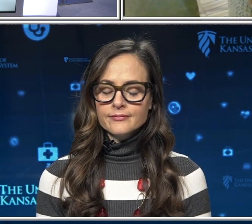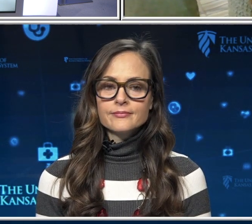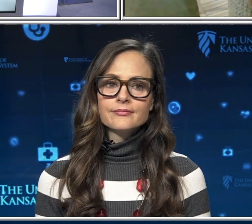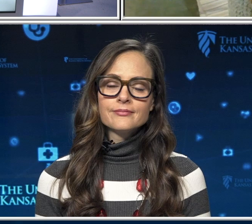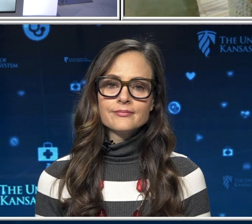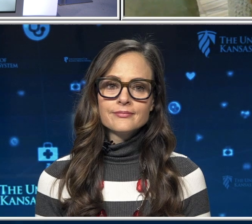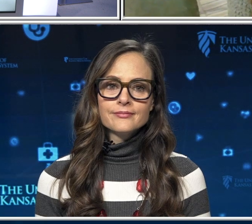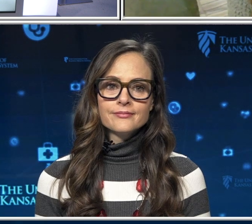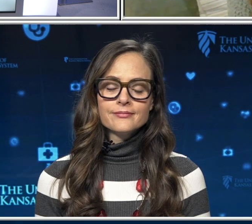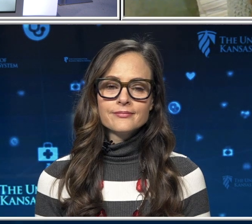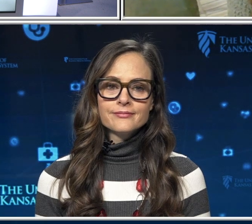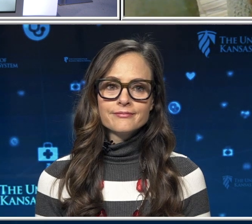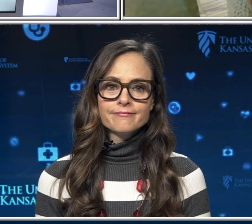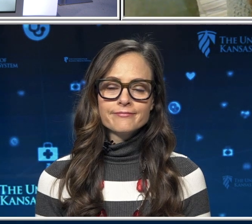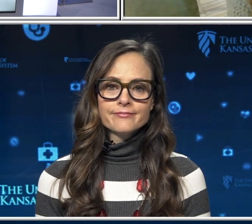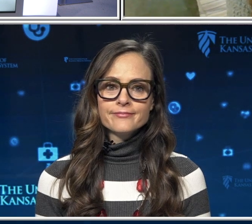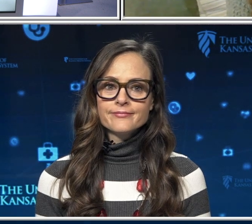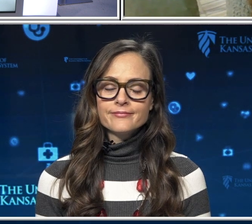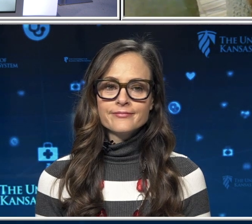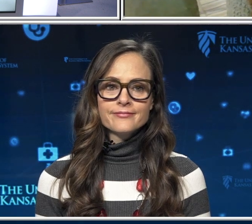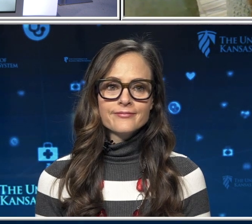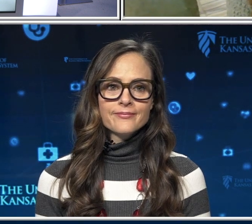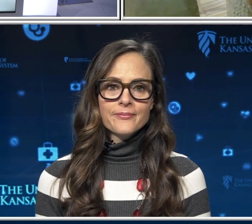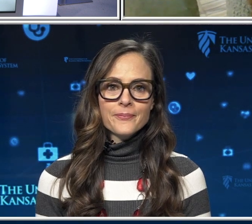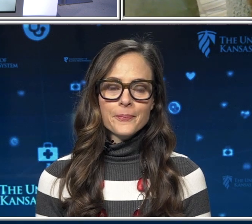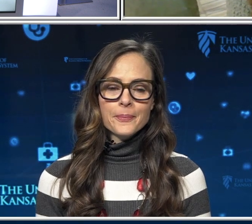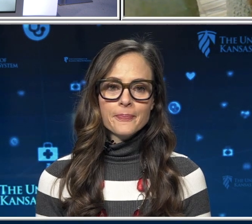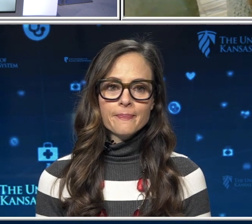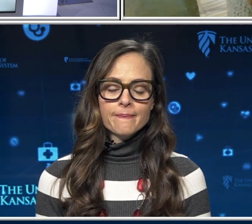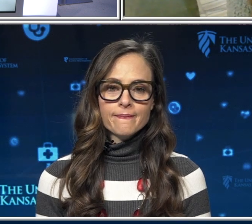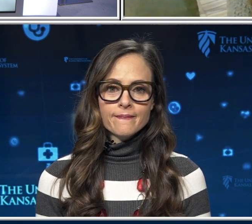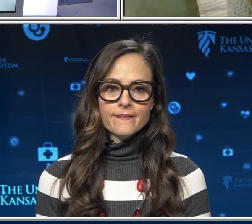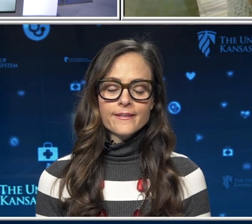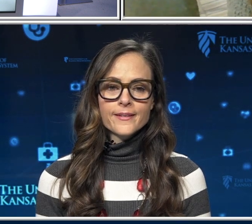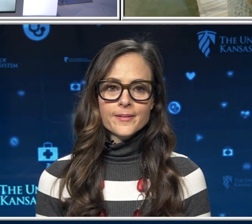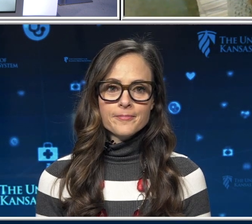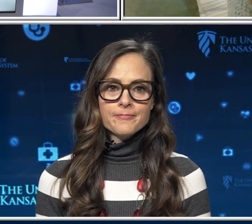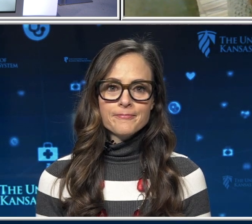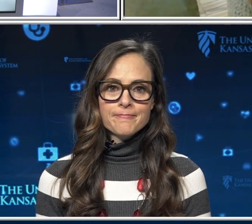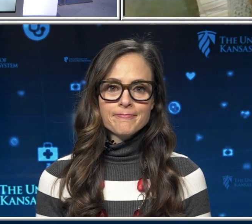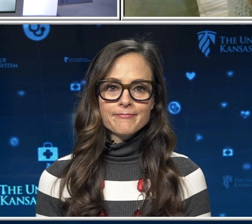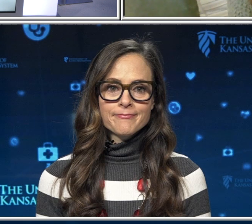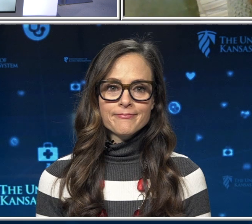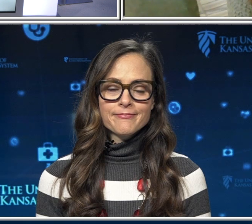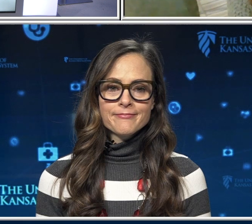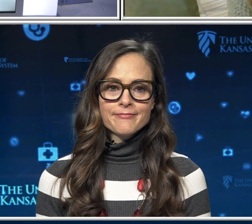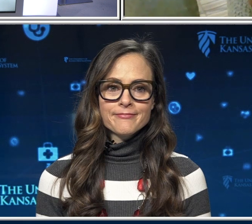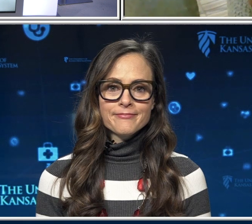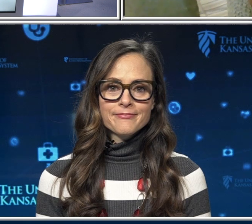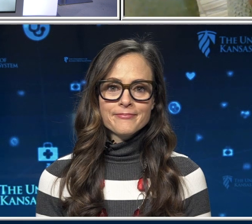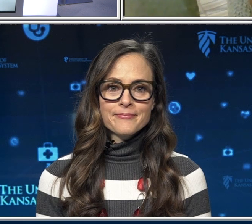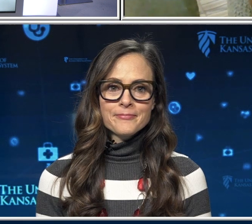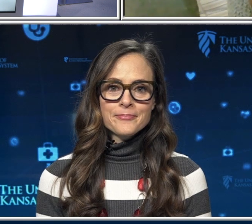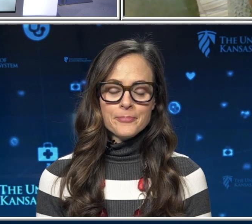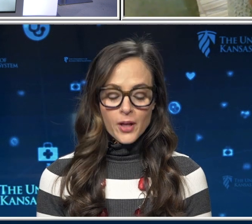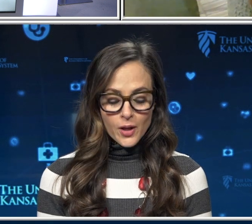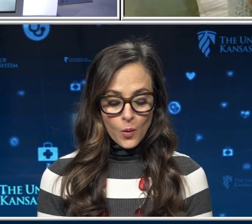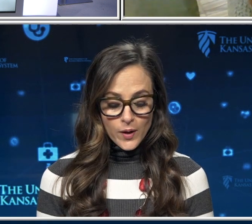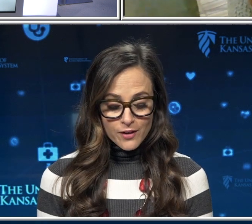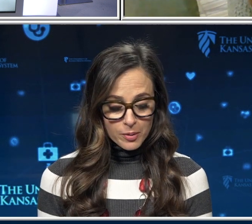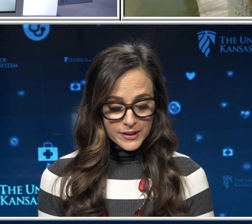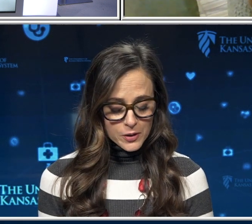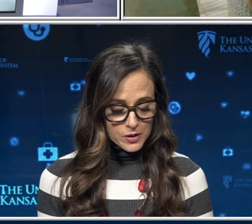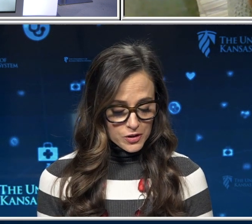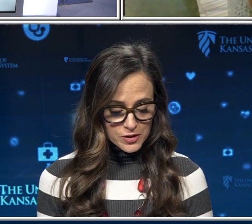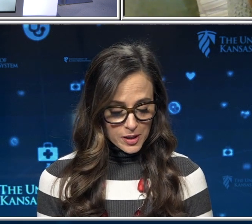when we say idiopathic. Yep. That's correct. All right, Alexis, one more question, or are we done? We